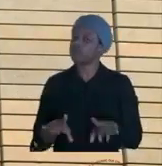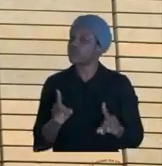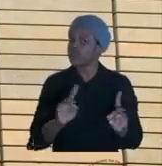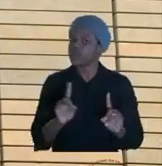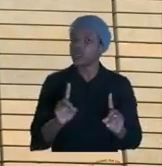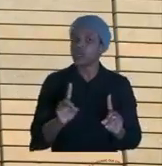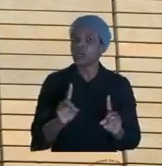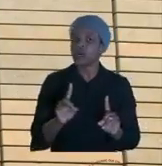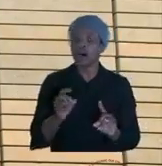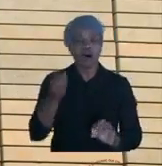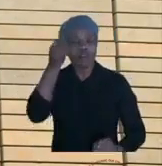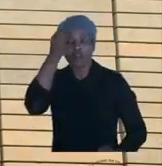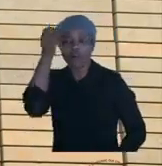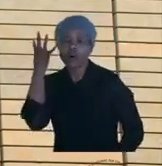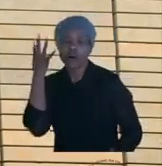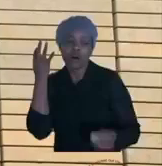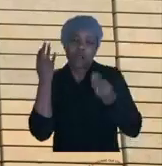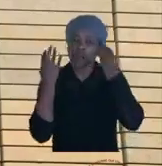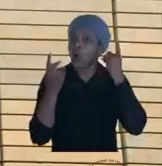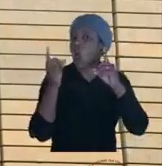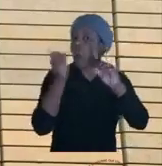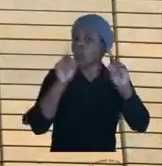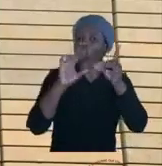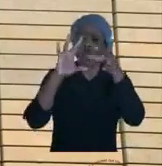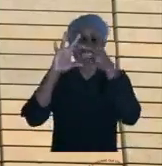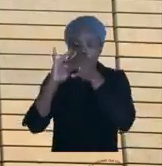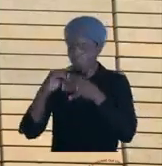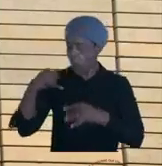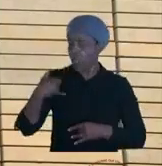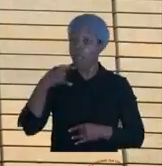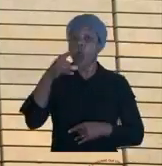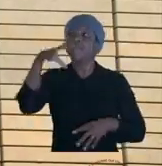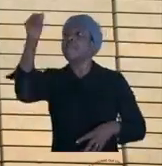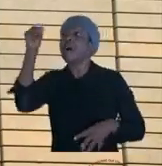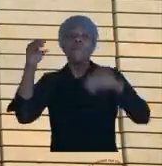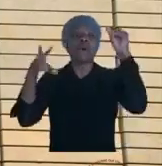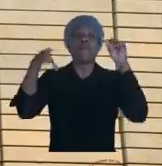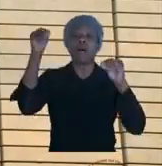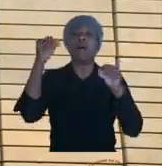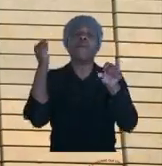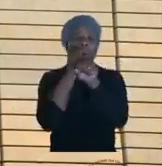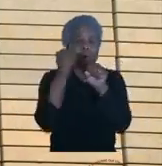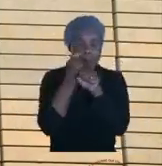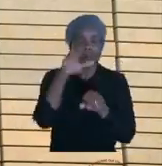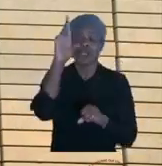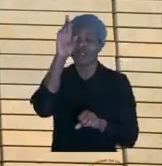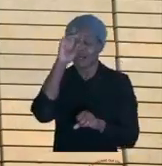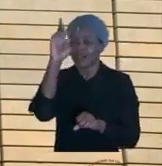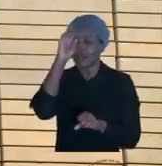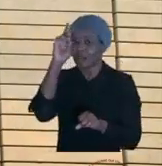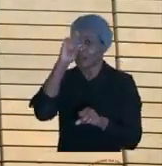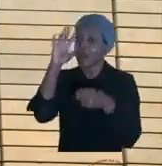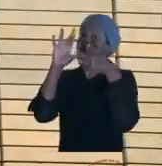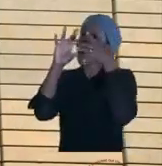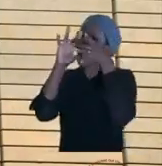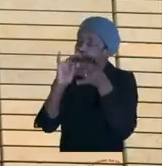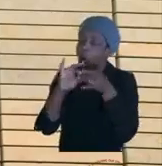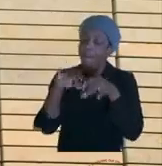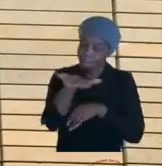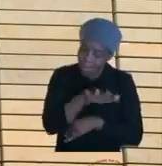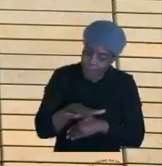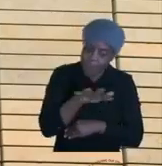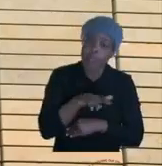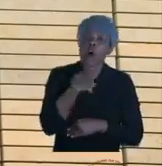Do not forget your home address. If you go away, you must remember it, for when they ask you where you